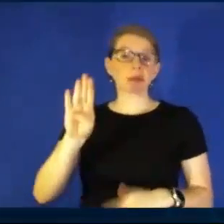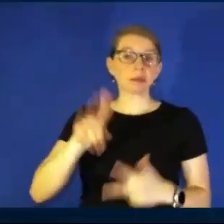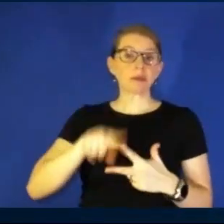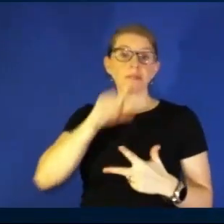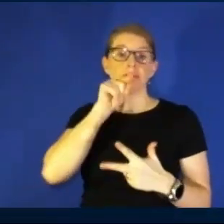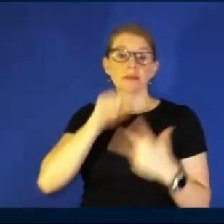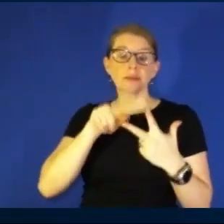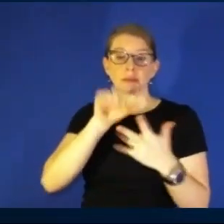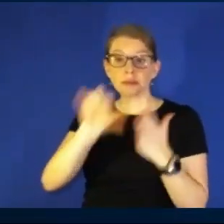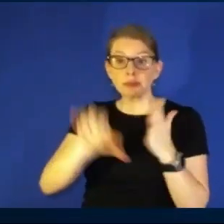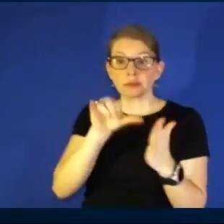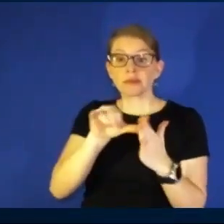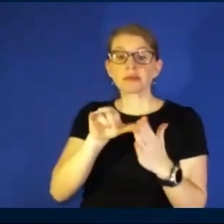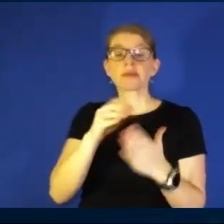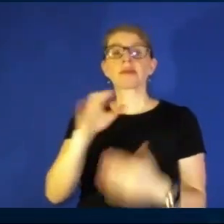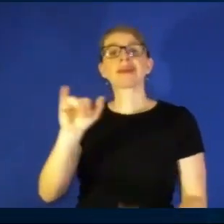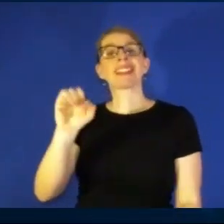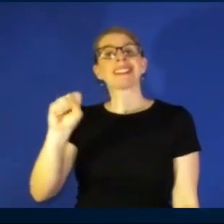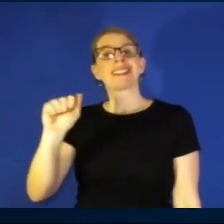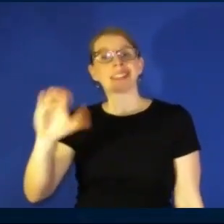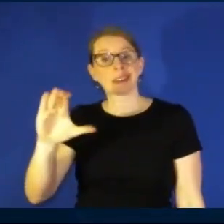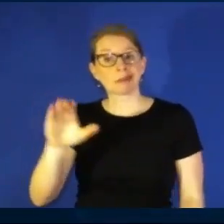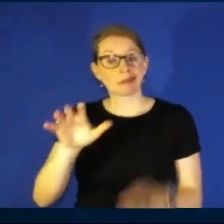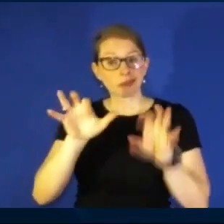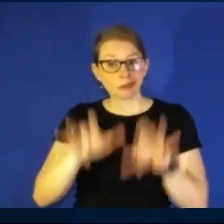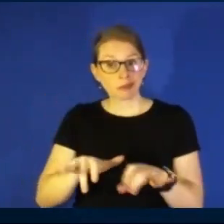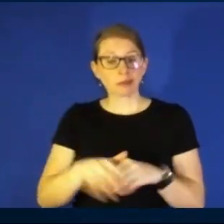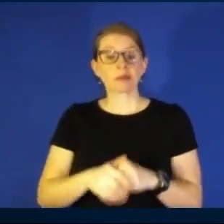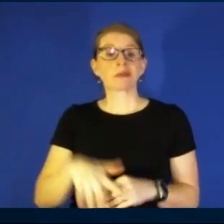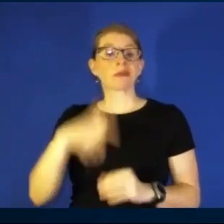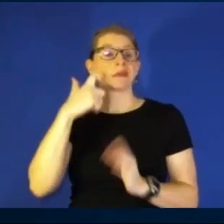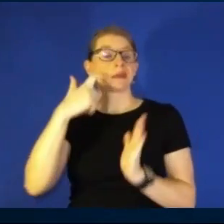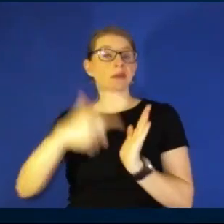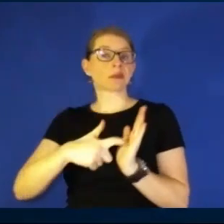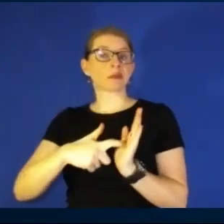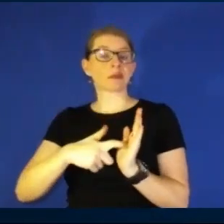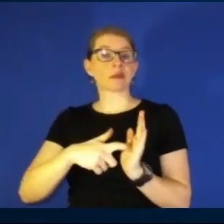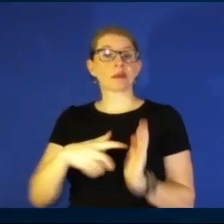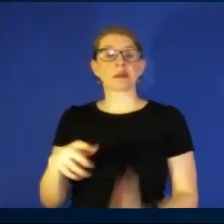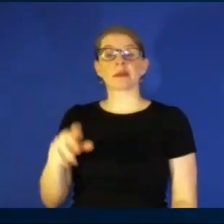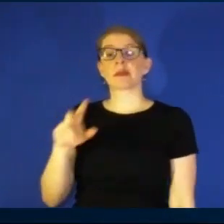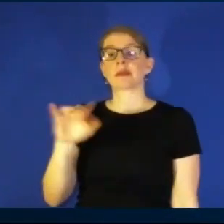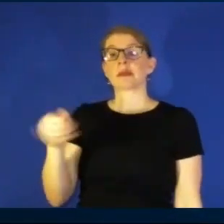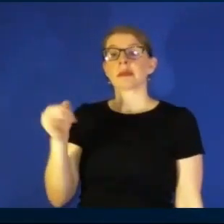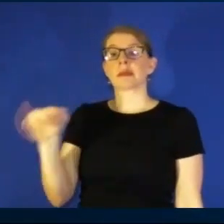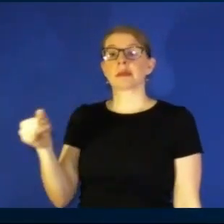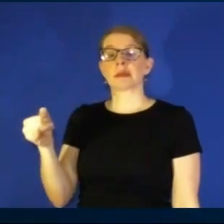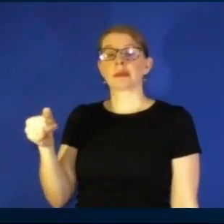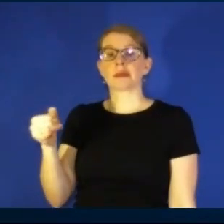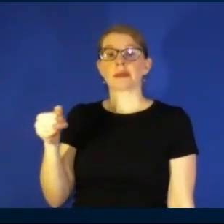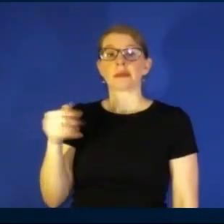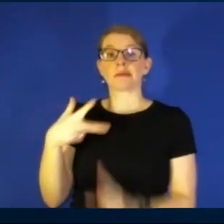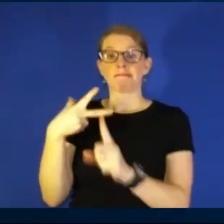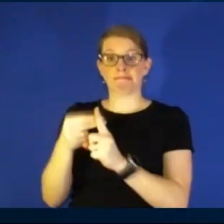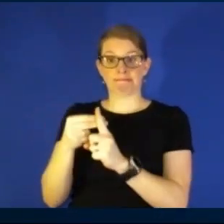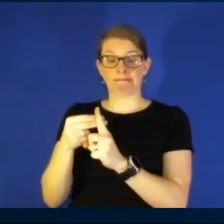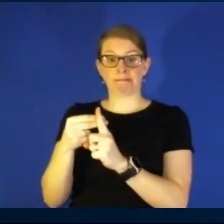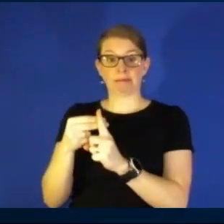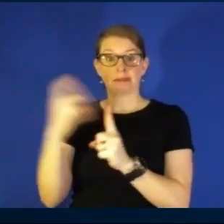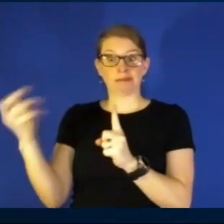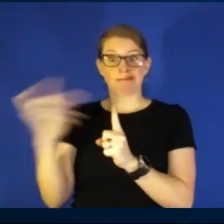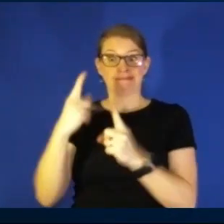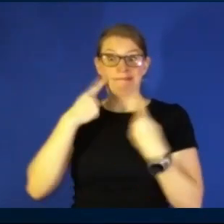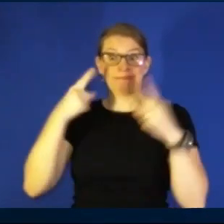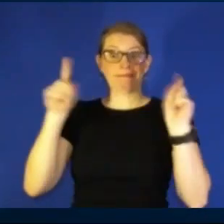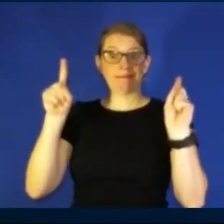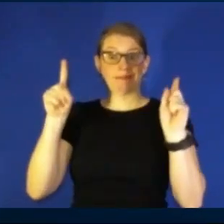YouTube. Isaac writes, I saw recently that the much maligned J&J vaccine has made a comeback with the news that it held